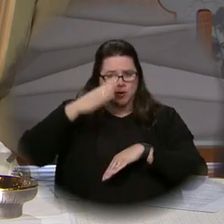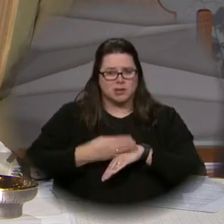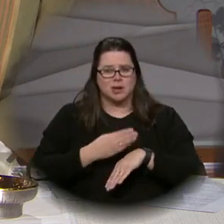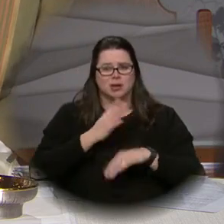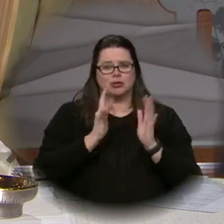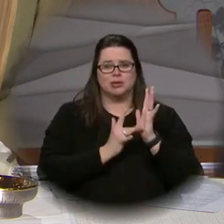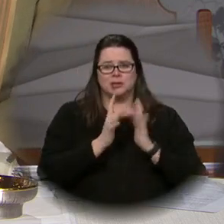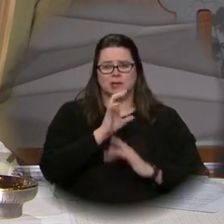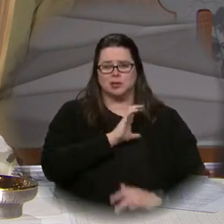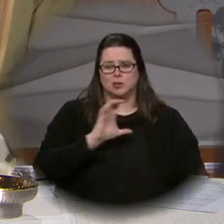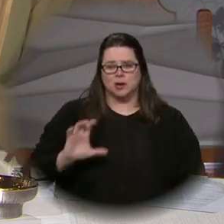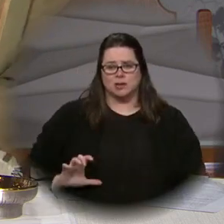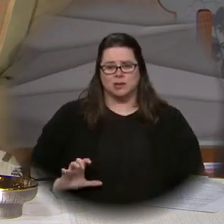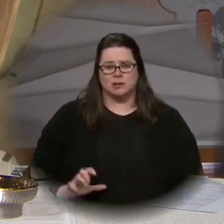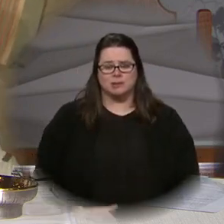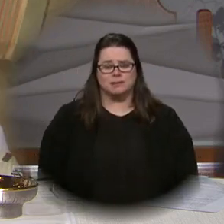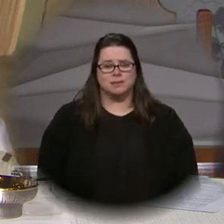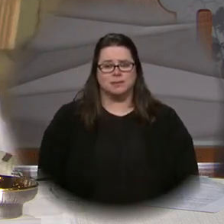Jesus Christ.